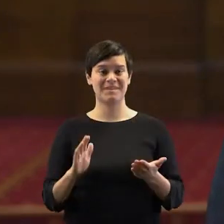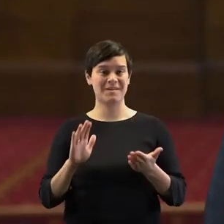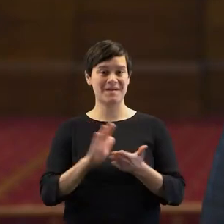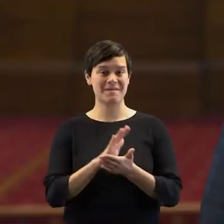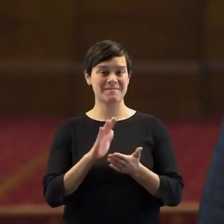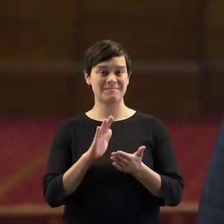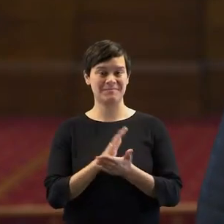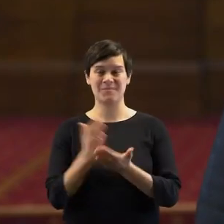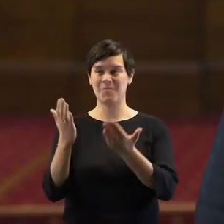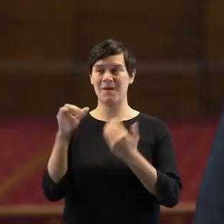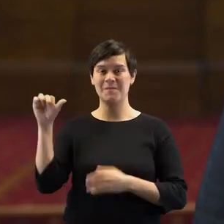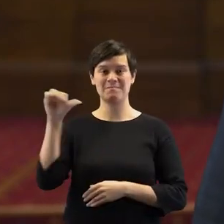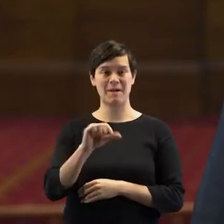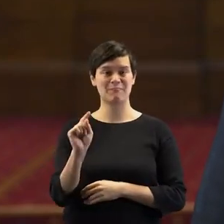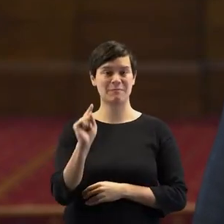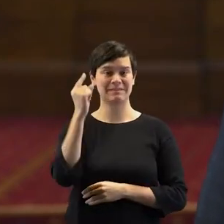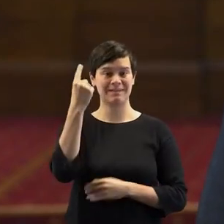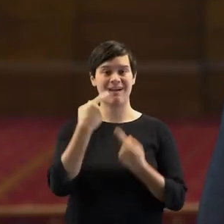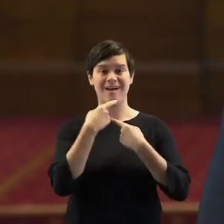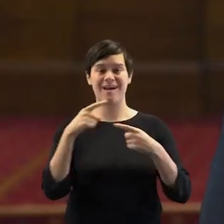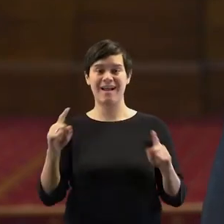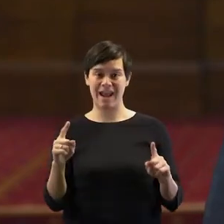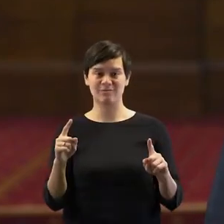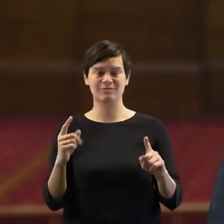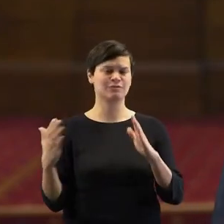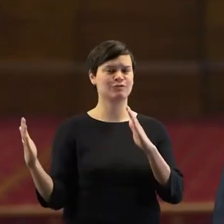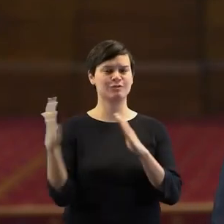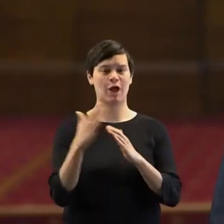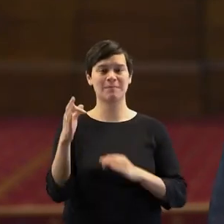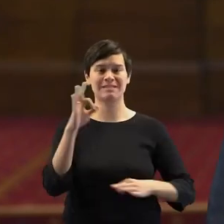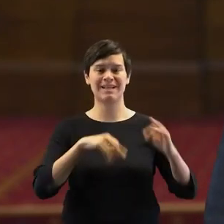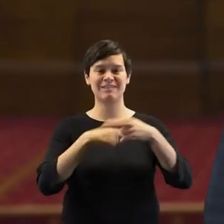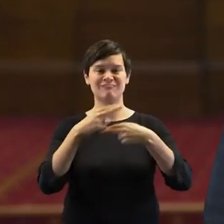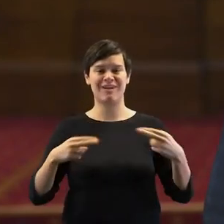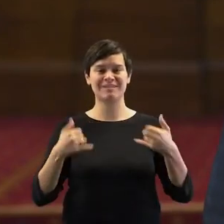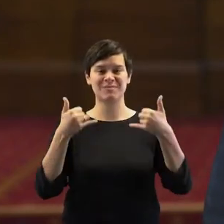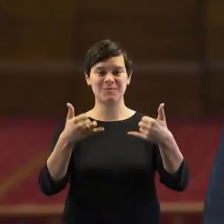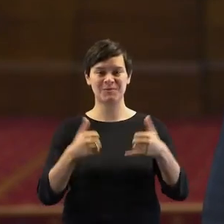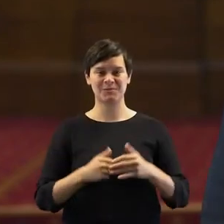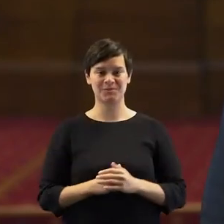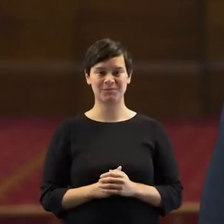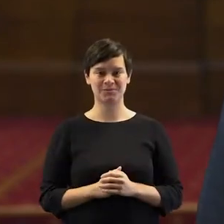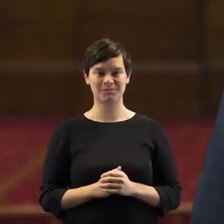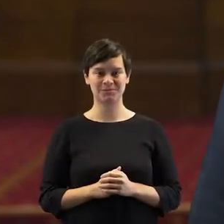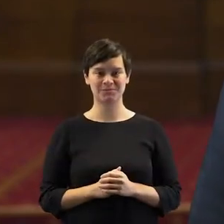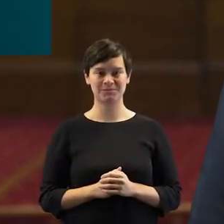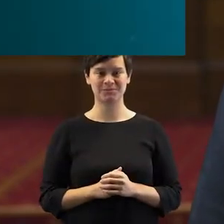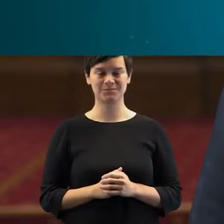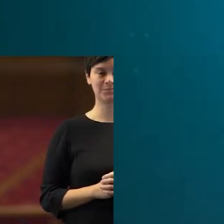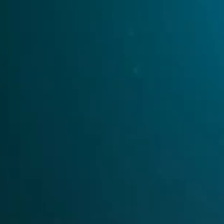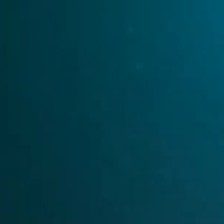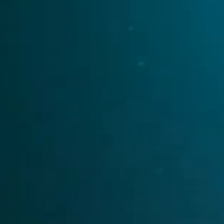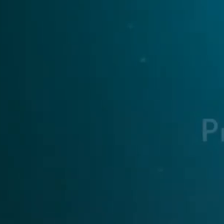And we're delighted to welcome back the Prime Minister to announce the winner of the Prime Minister's Science Prize, Te Tino Toa.